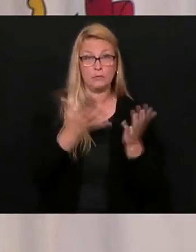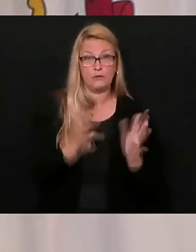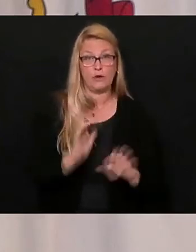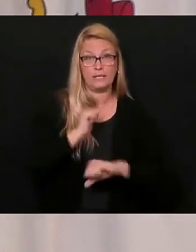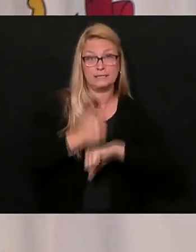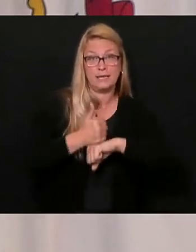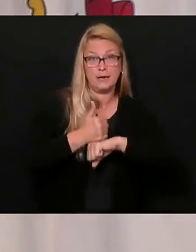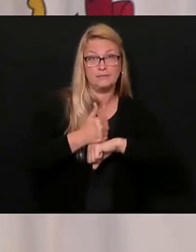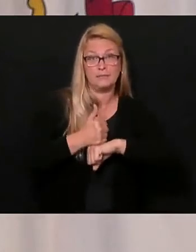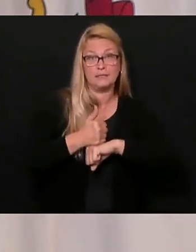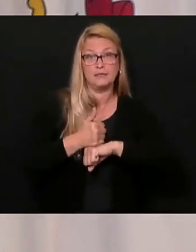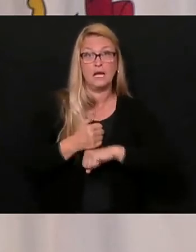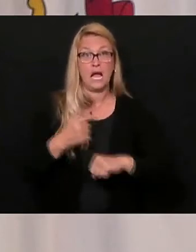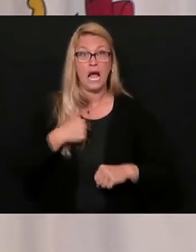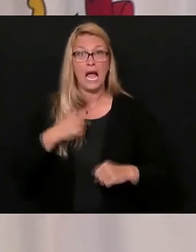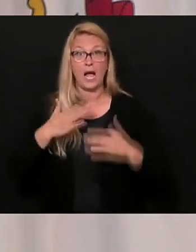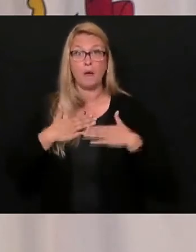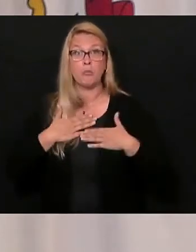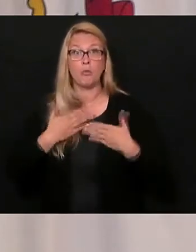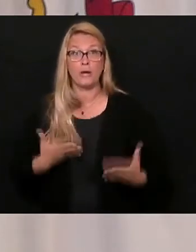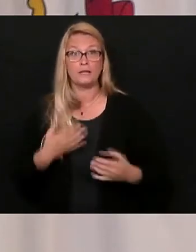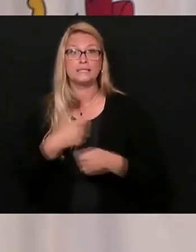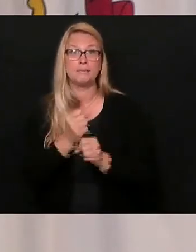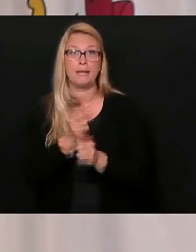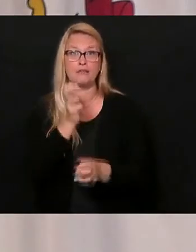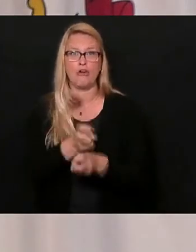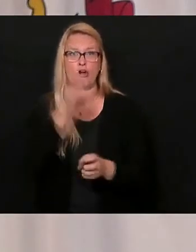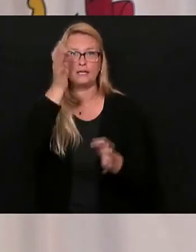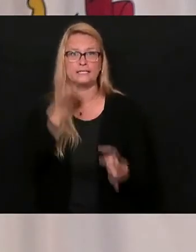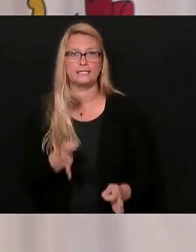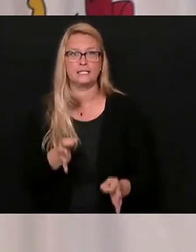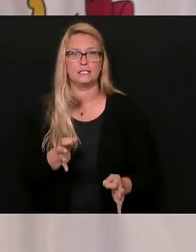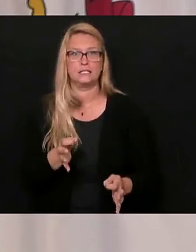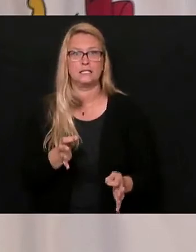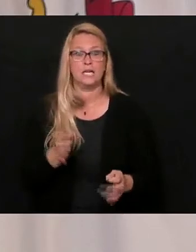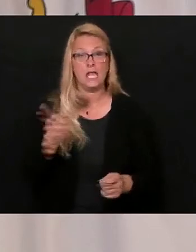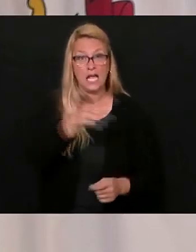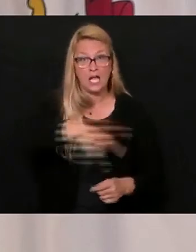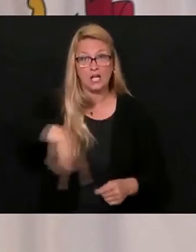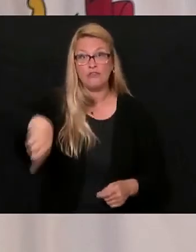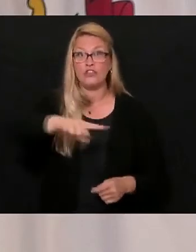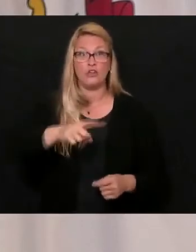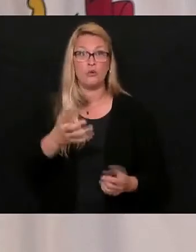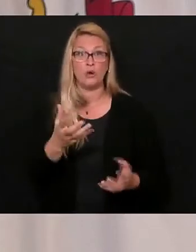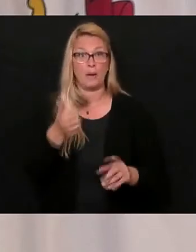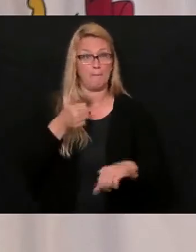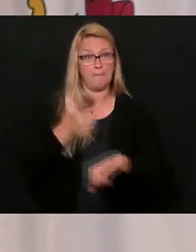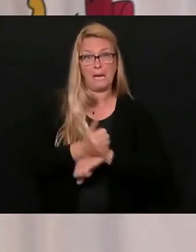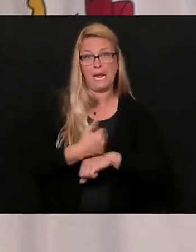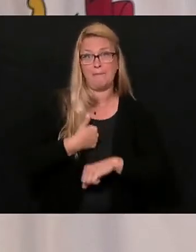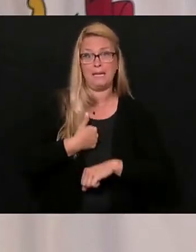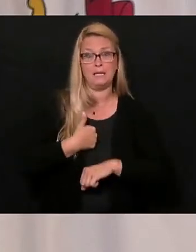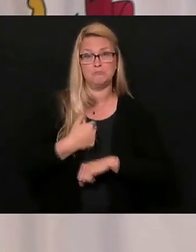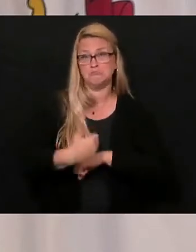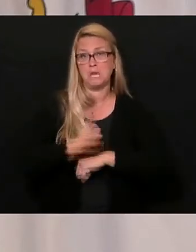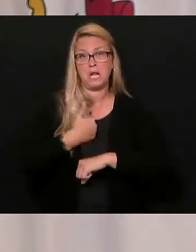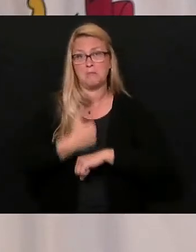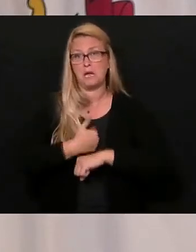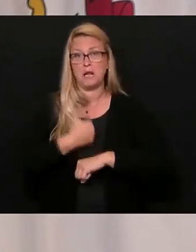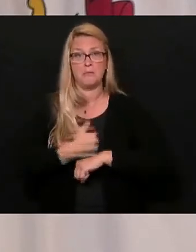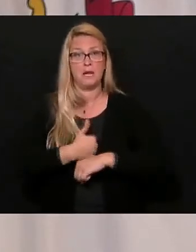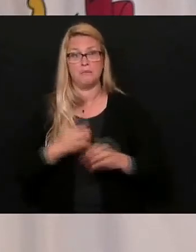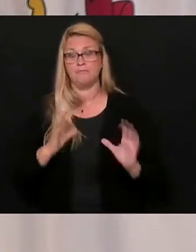am willing to make those tough decisions. If everybody wants to put this right at my feet, they can. That's okay with